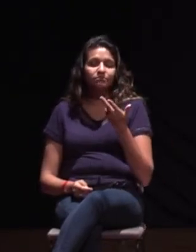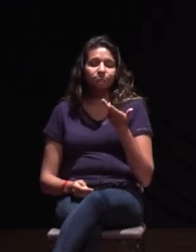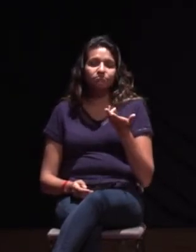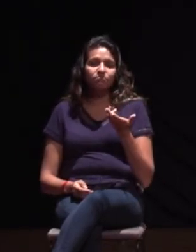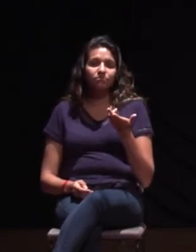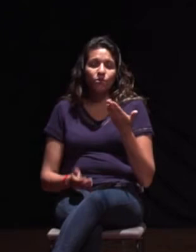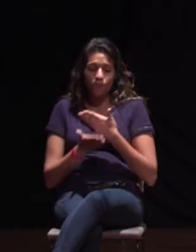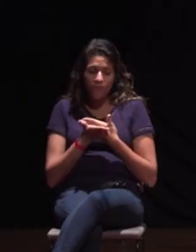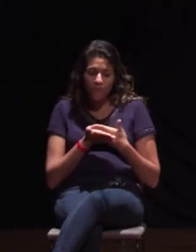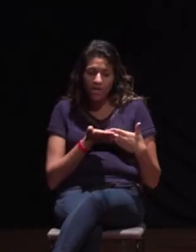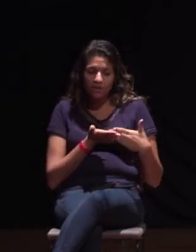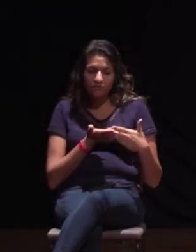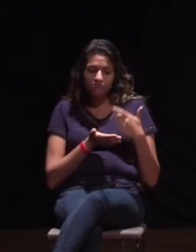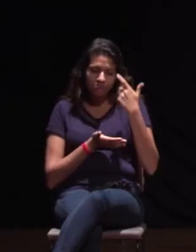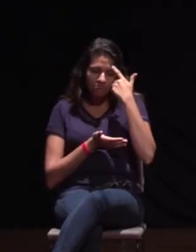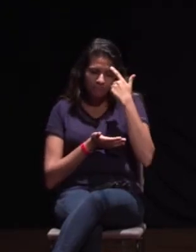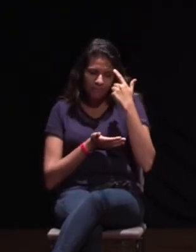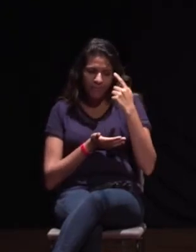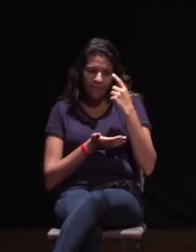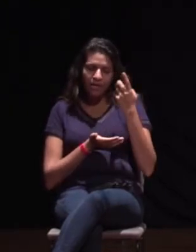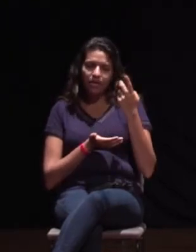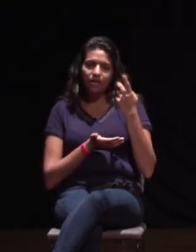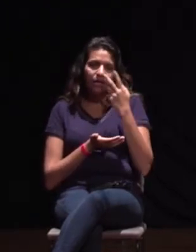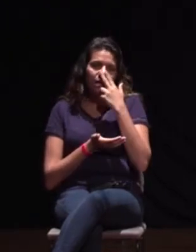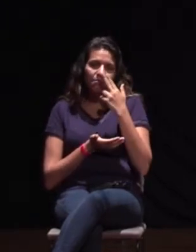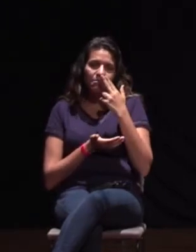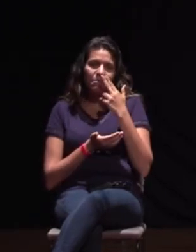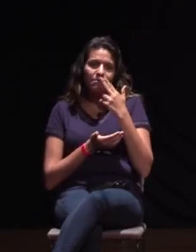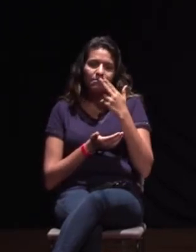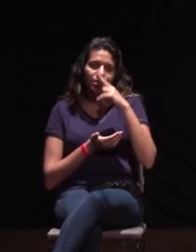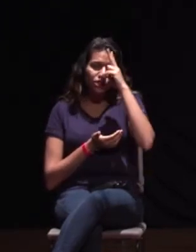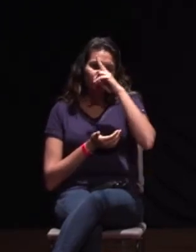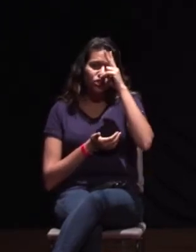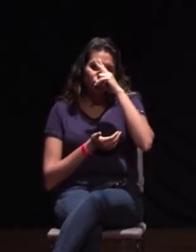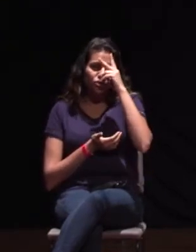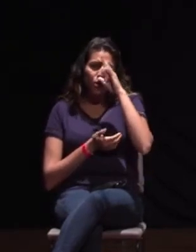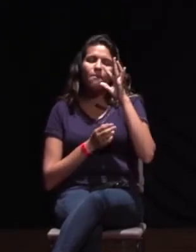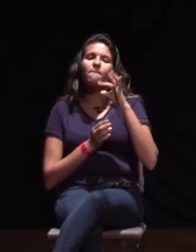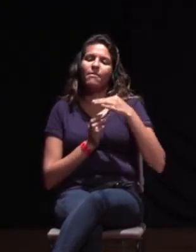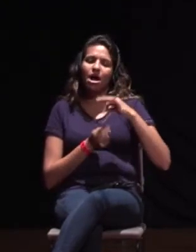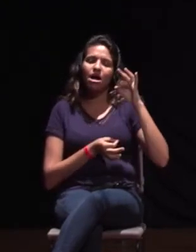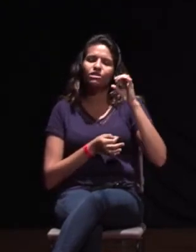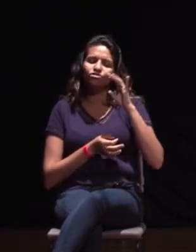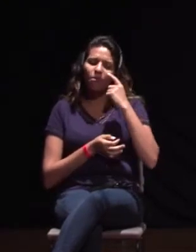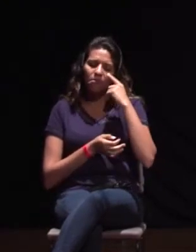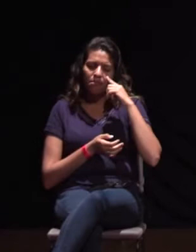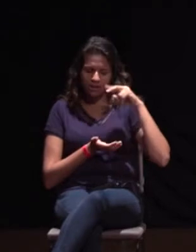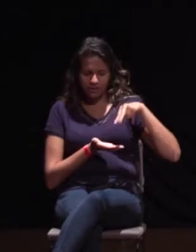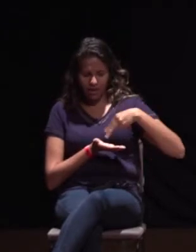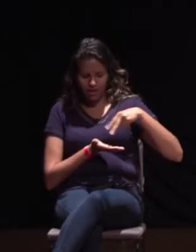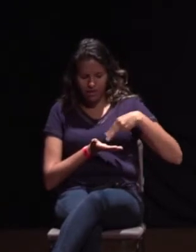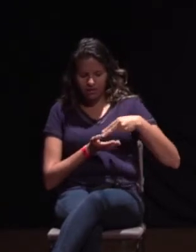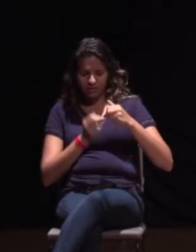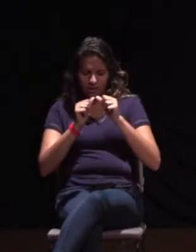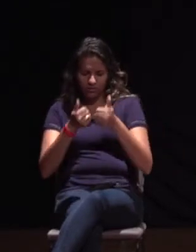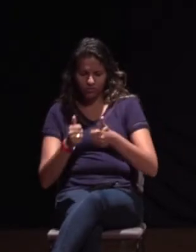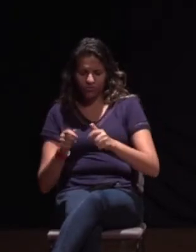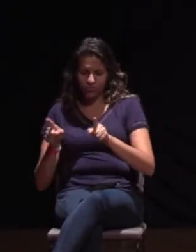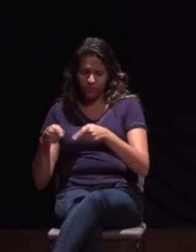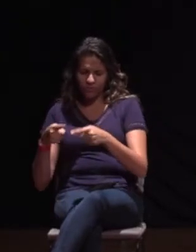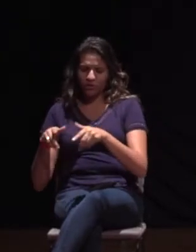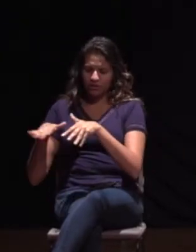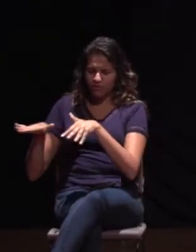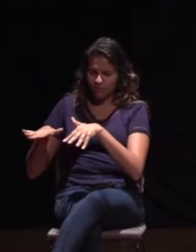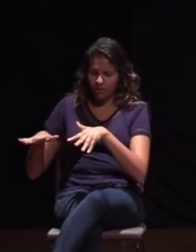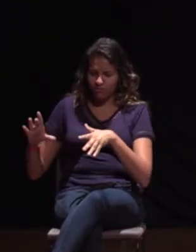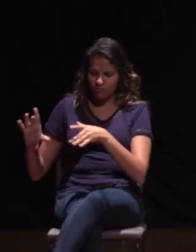the dances to, a relationship between sculpture, music, and movement, but actually are about, well, there was also, there's all